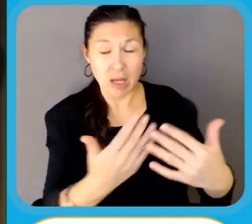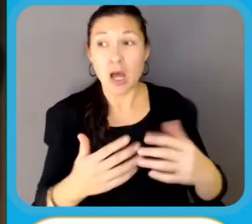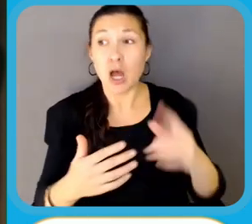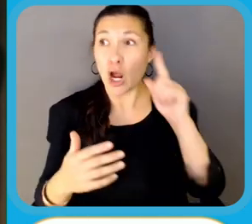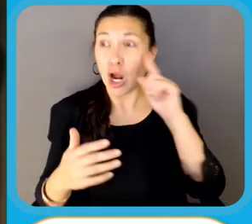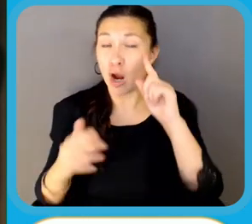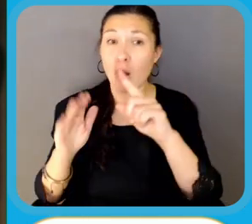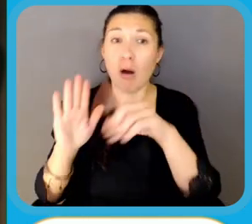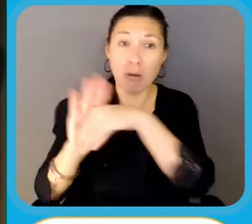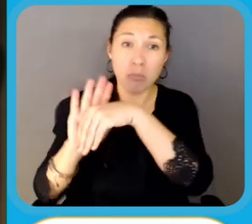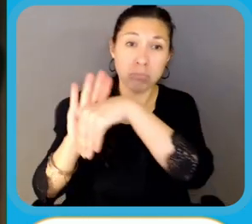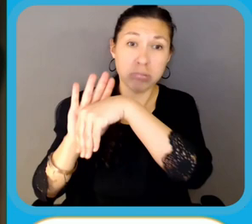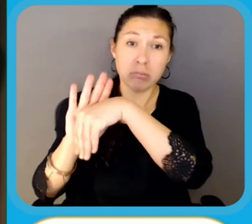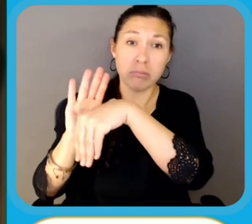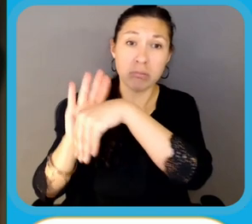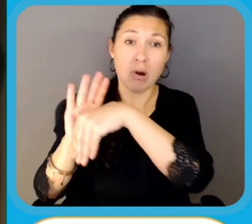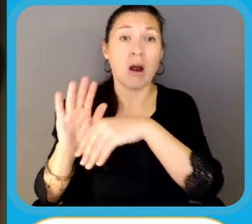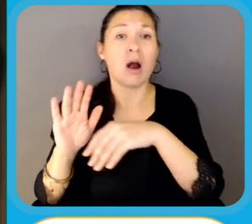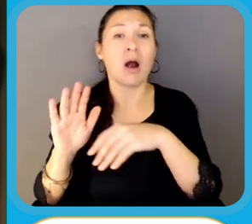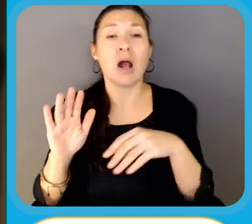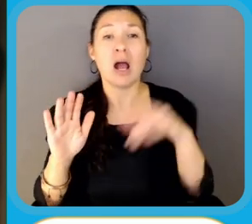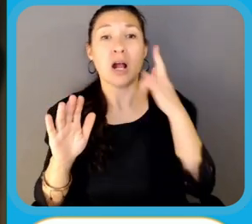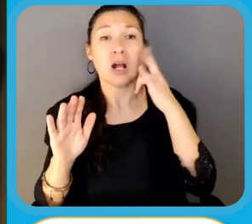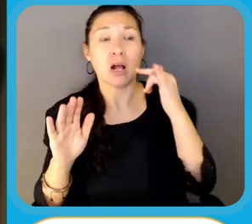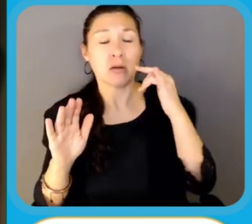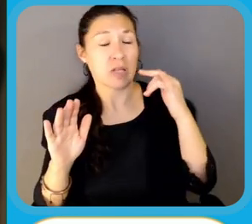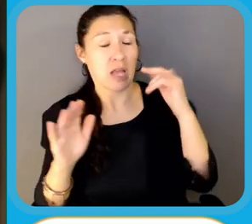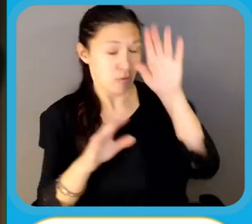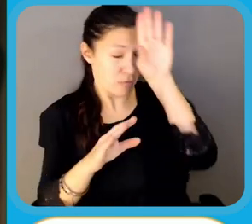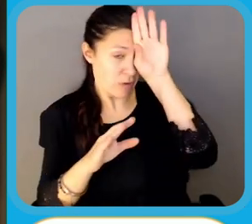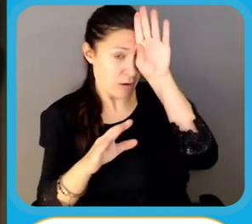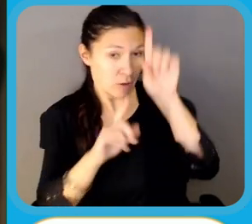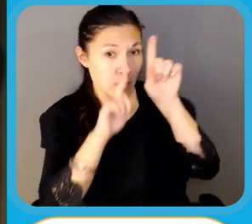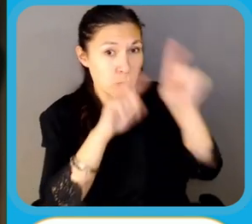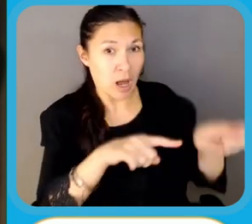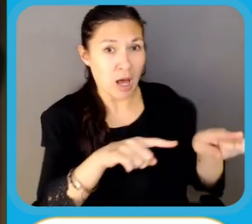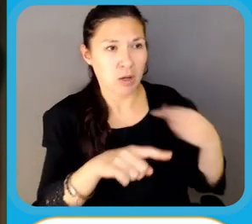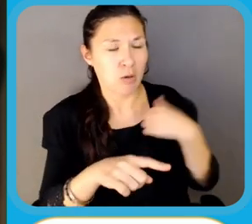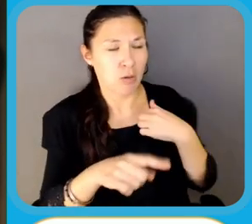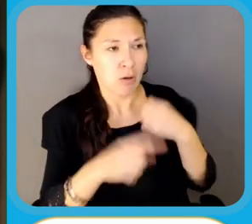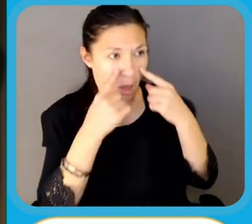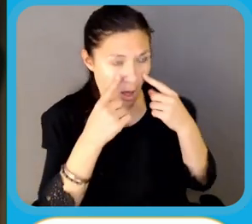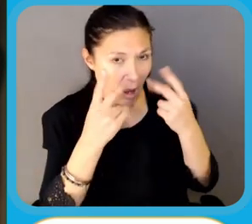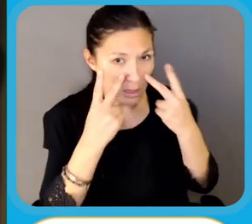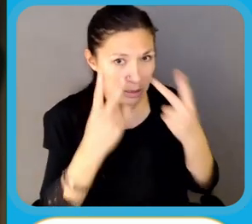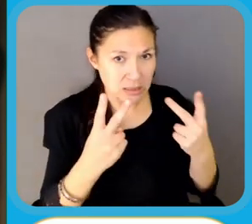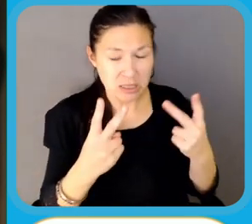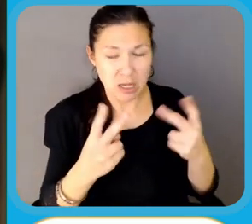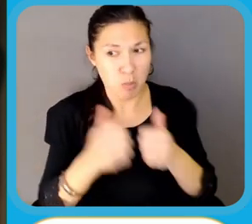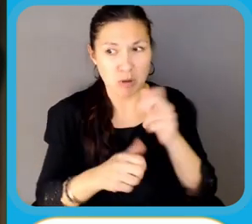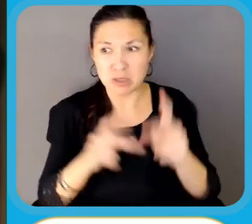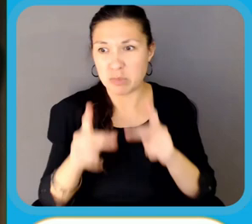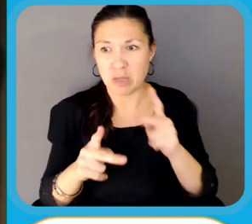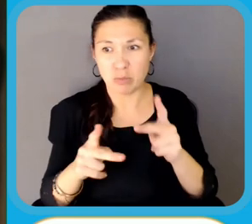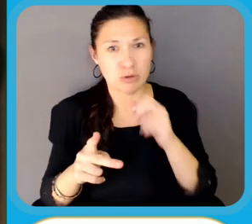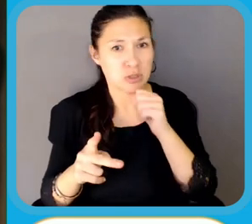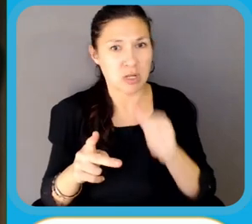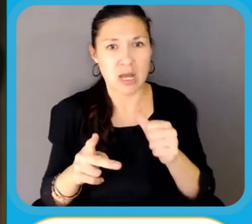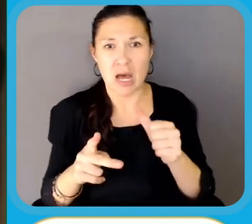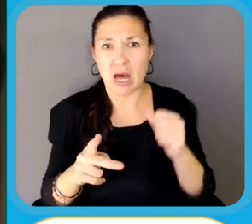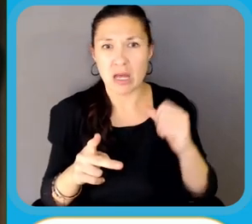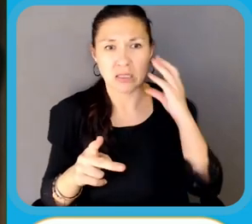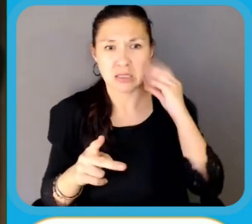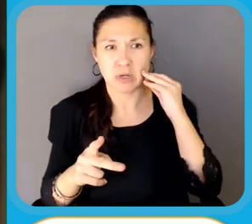call, we see and do things most people should never have to see and do, whether it's a vehicle accident, a child